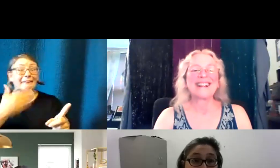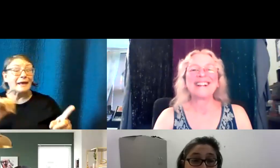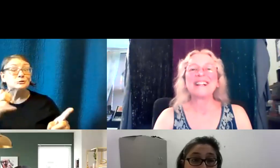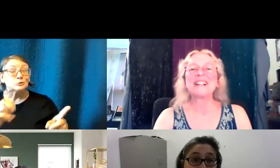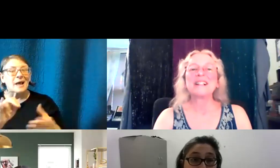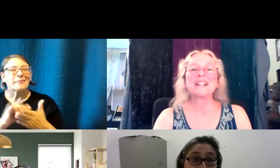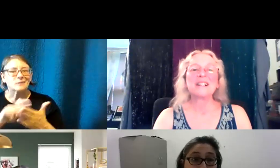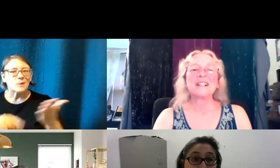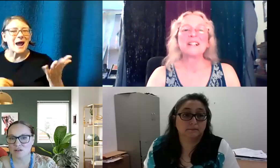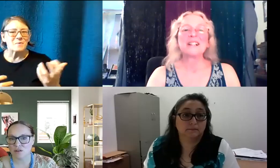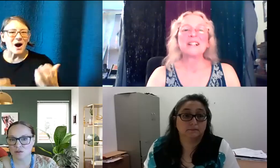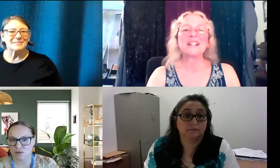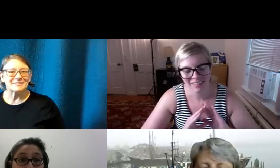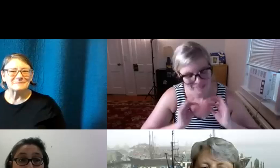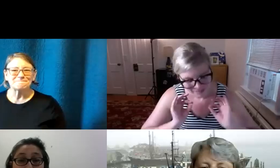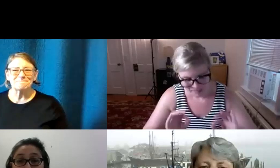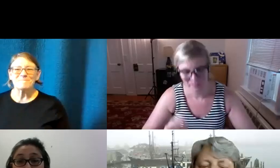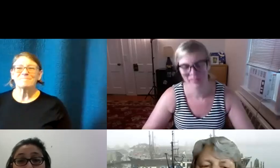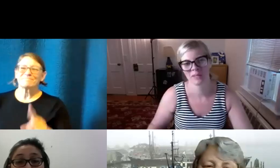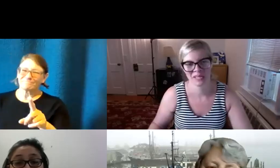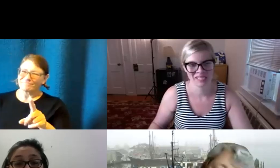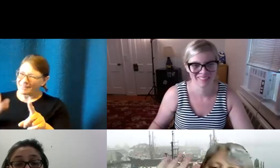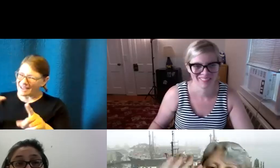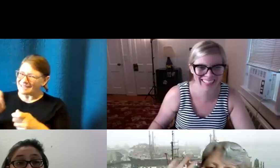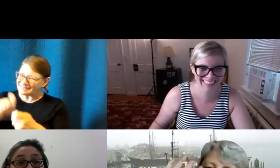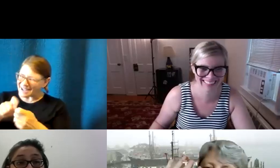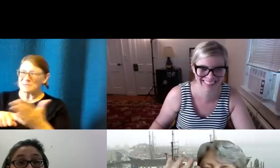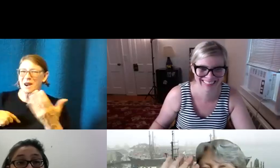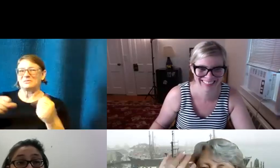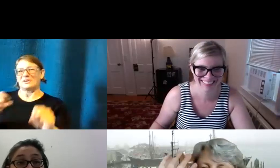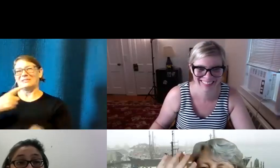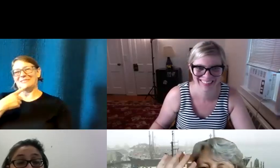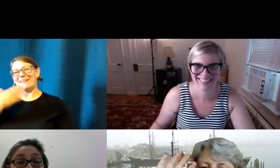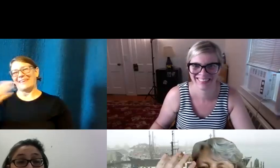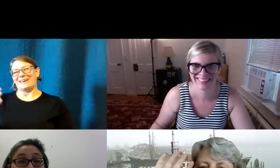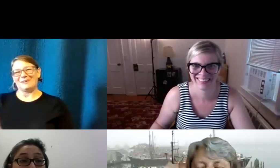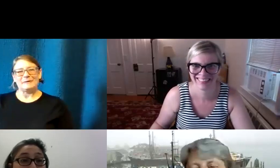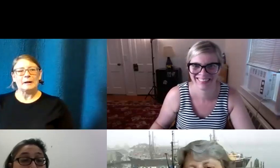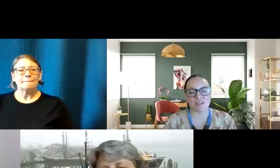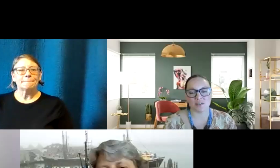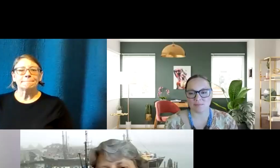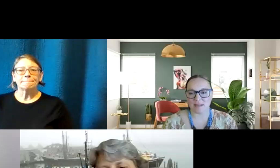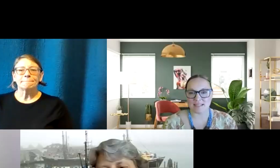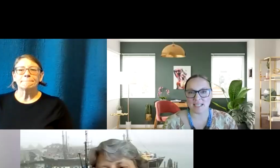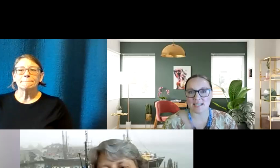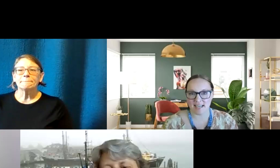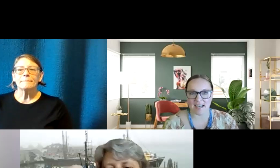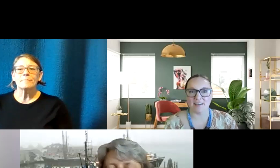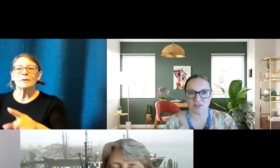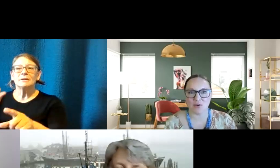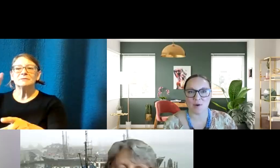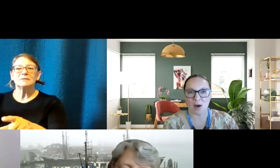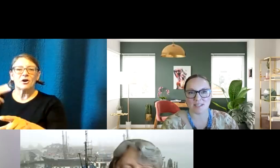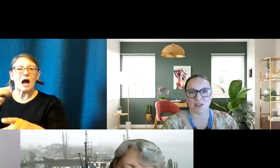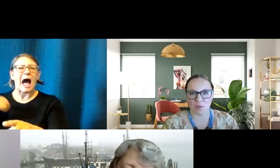trying to say. That's exactly what I was trying to say. And that's, sorry, I heard it as a yes